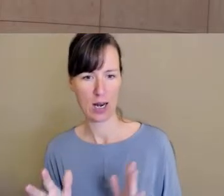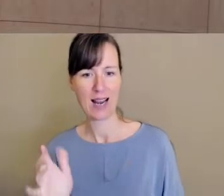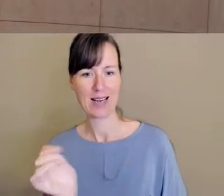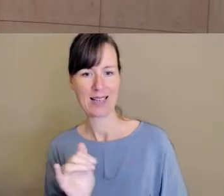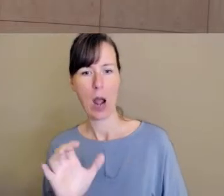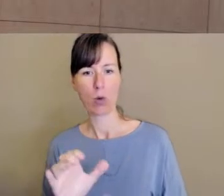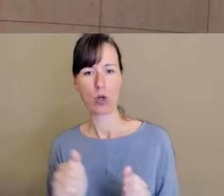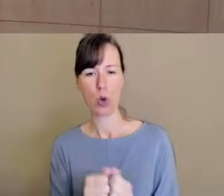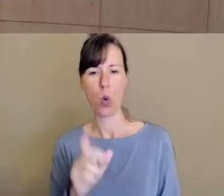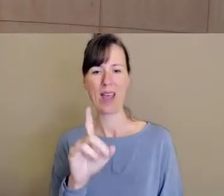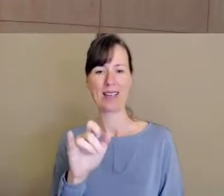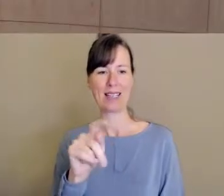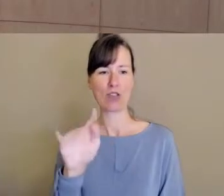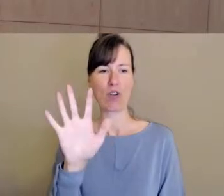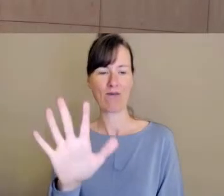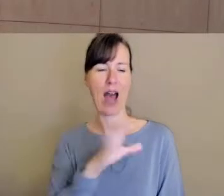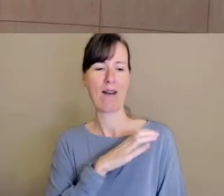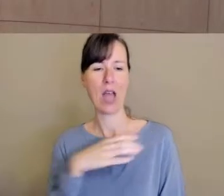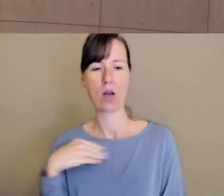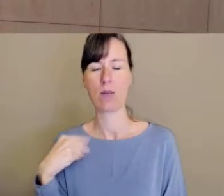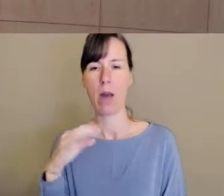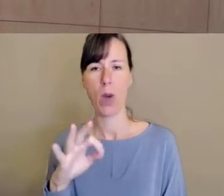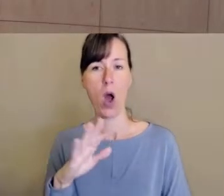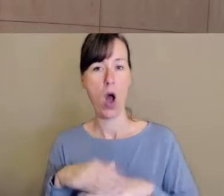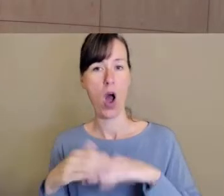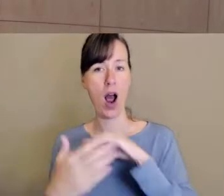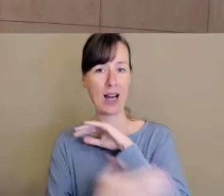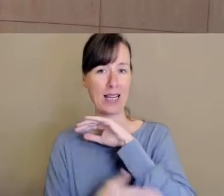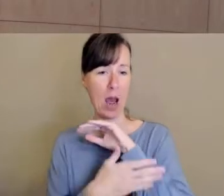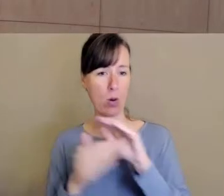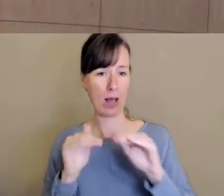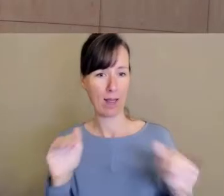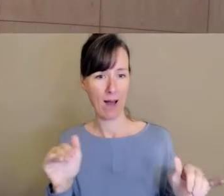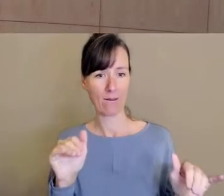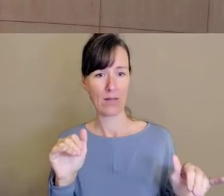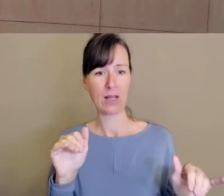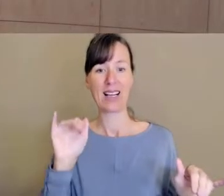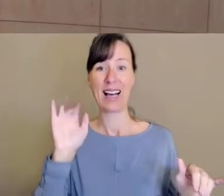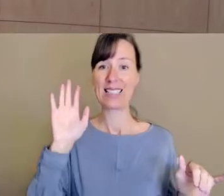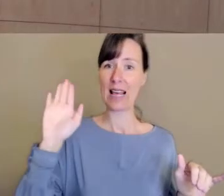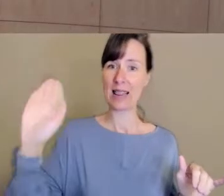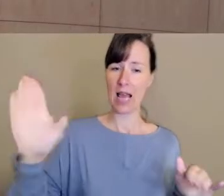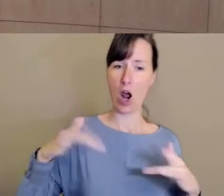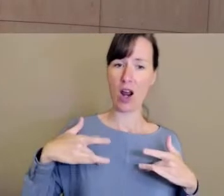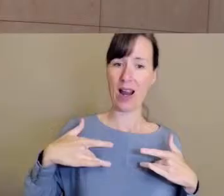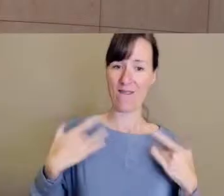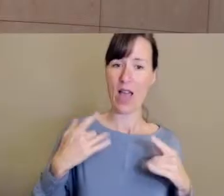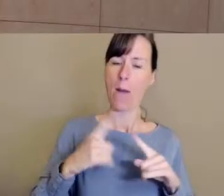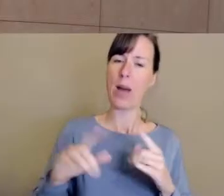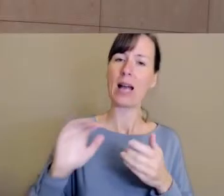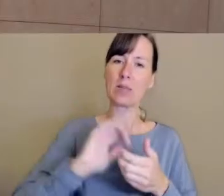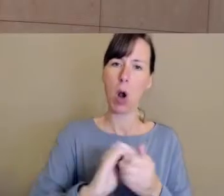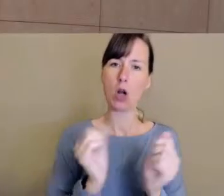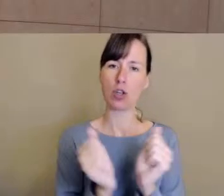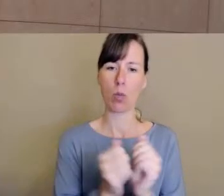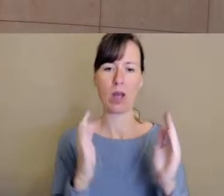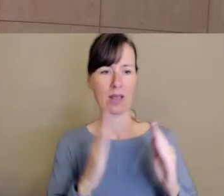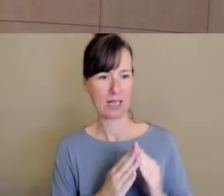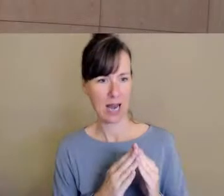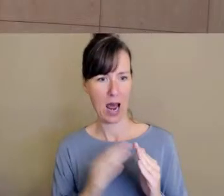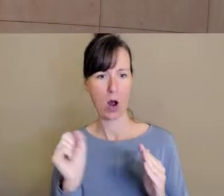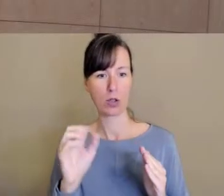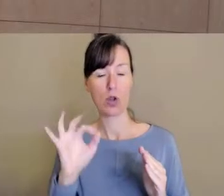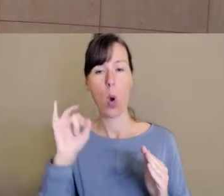with the town. So if it's partnership with the town, that would then make it a town event. Hence the reason, the purposes